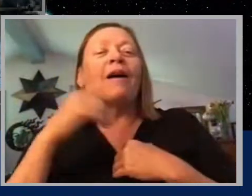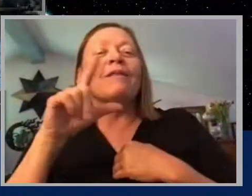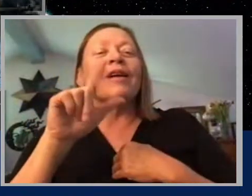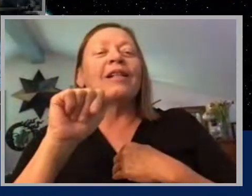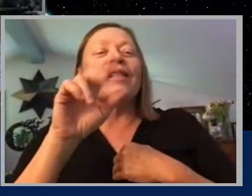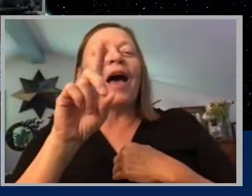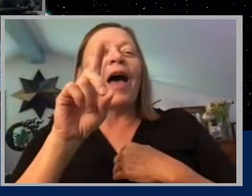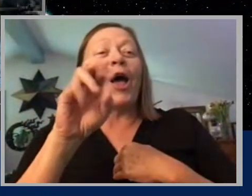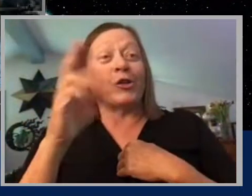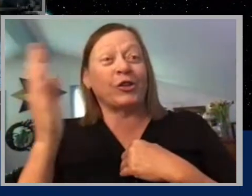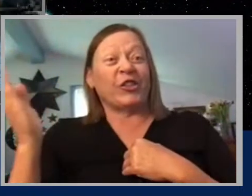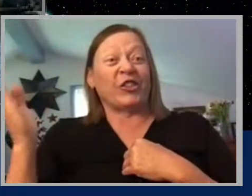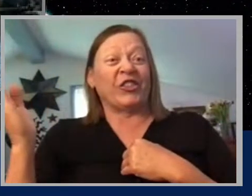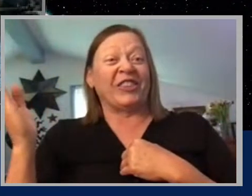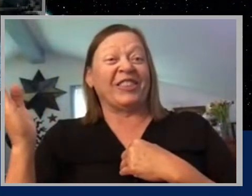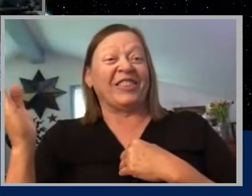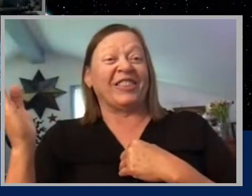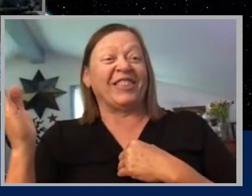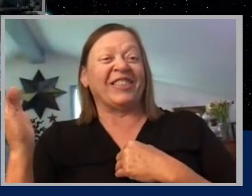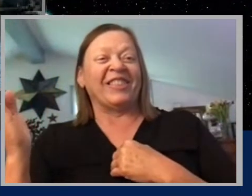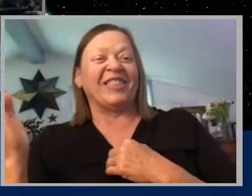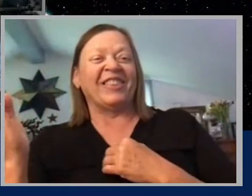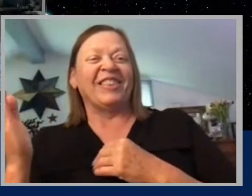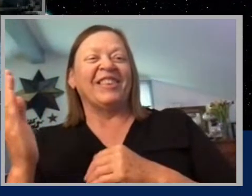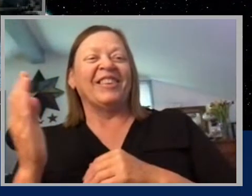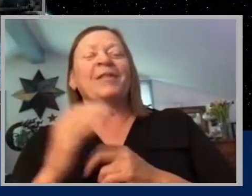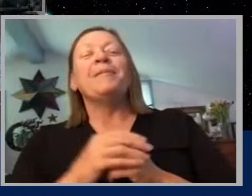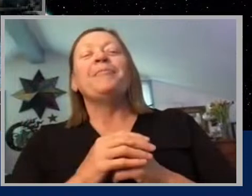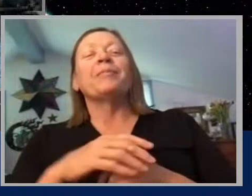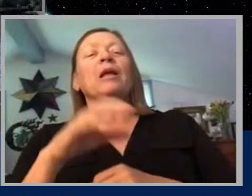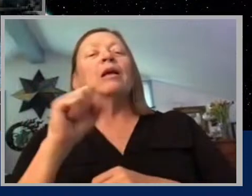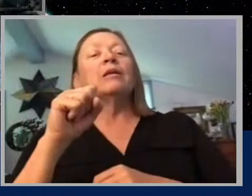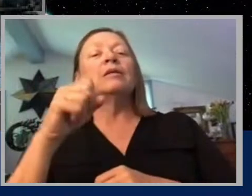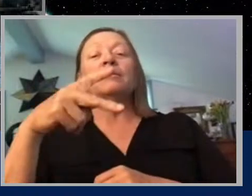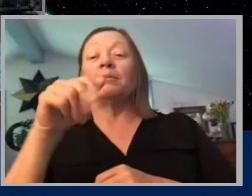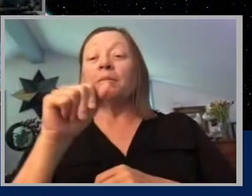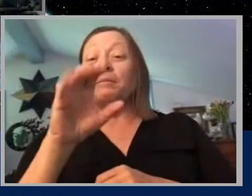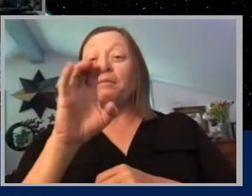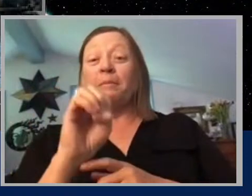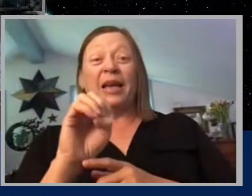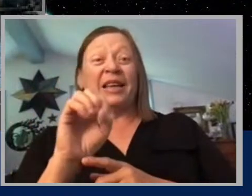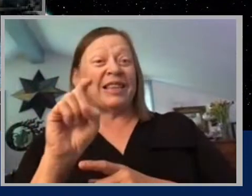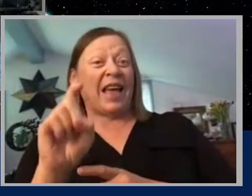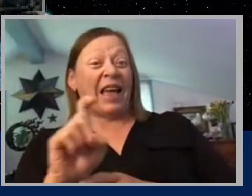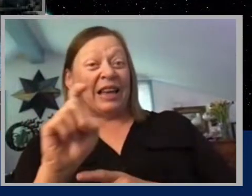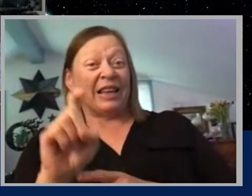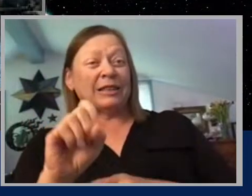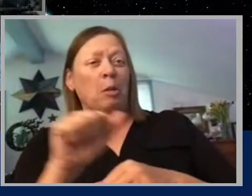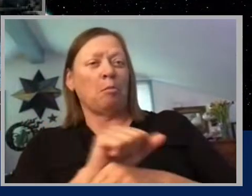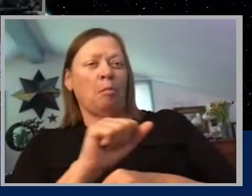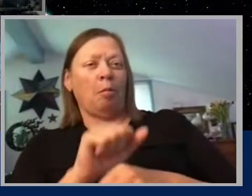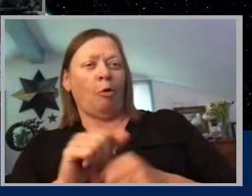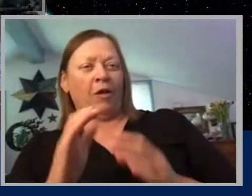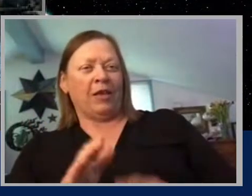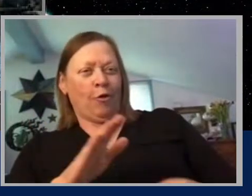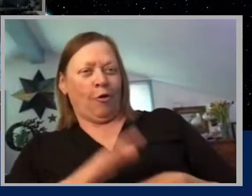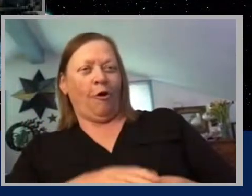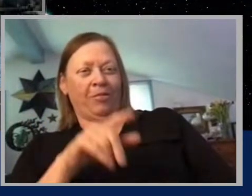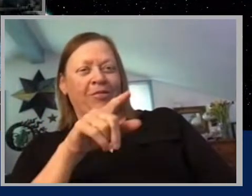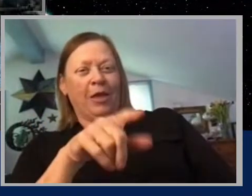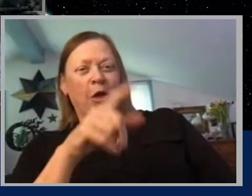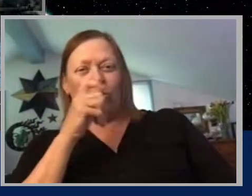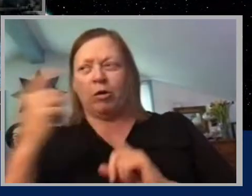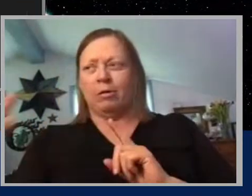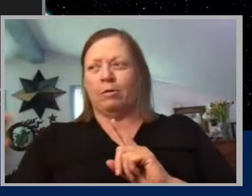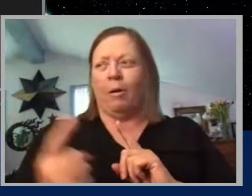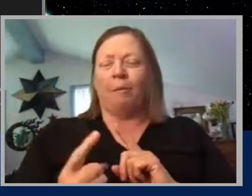the exact same thing, in SpaceX, recovers her capsule. Those are SpaceX employees, I believe, that do all that operation. For us, it's